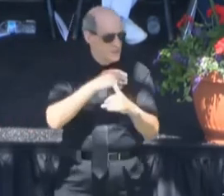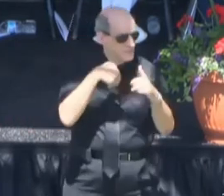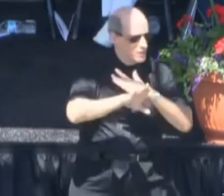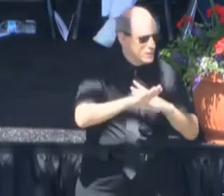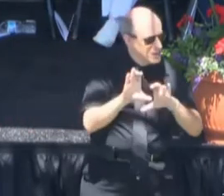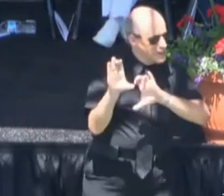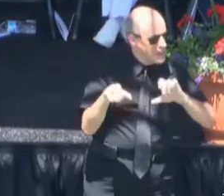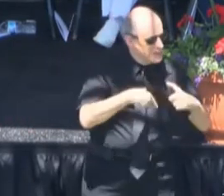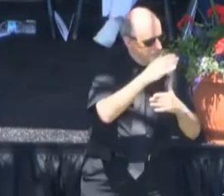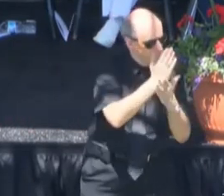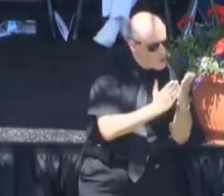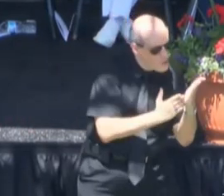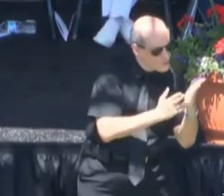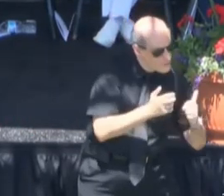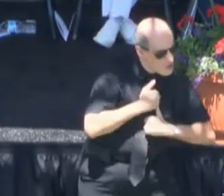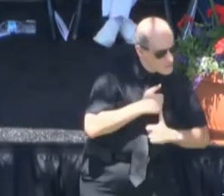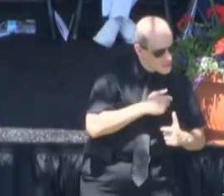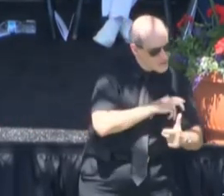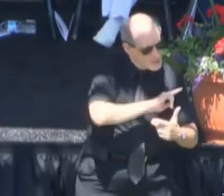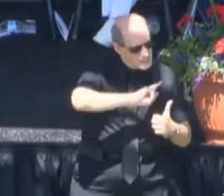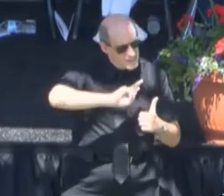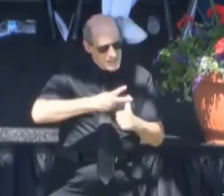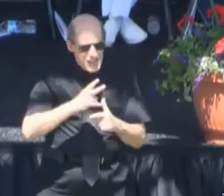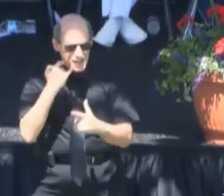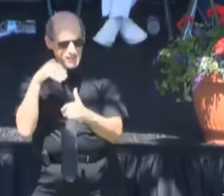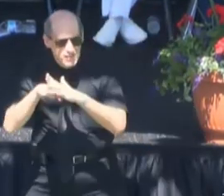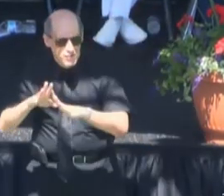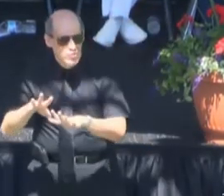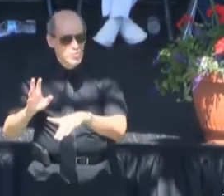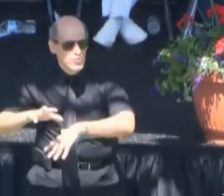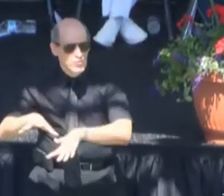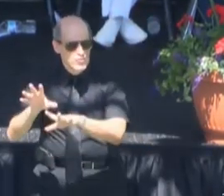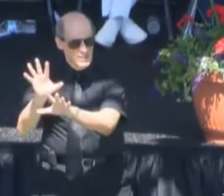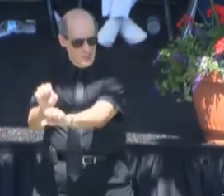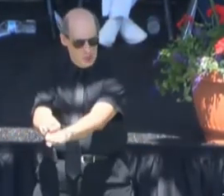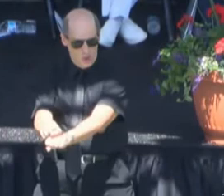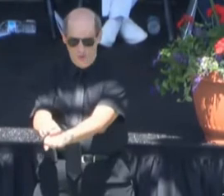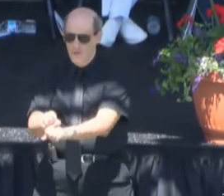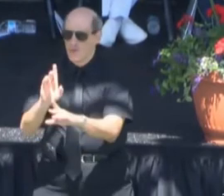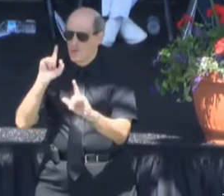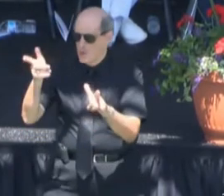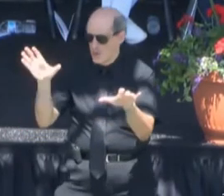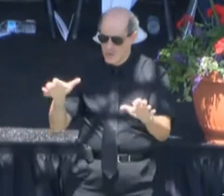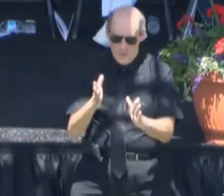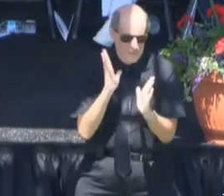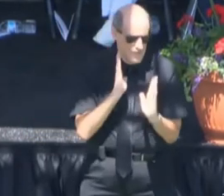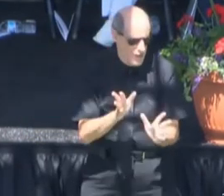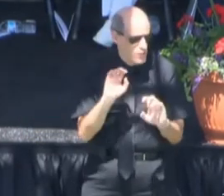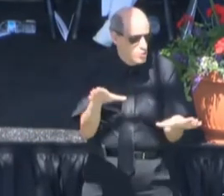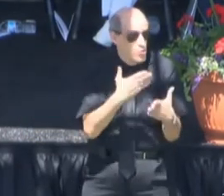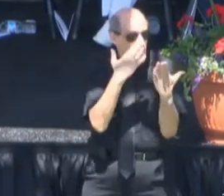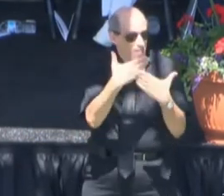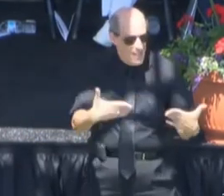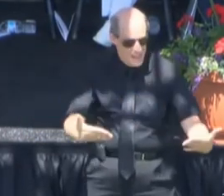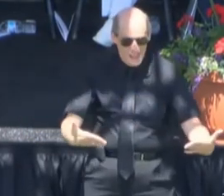active component and into our Army Reserve. You're going to be fine and you're going to do good